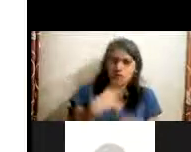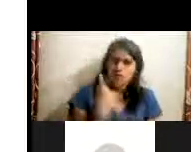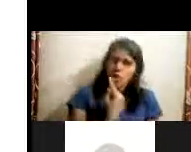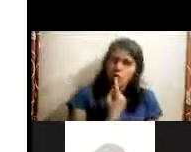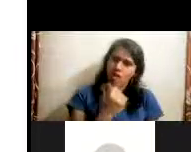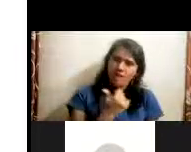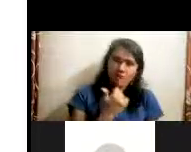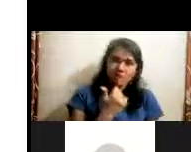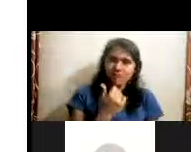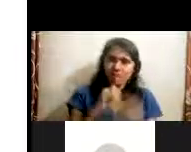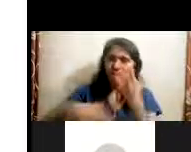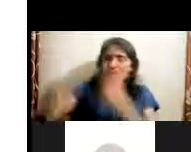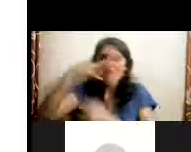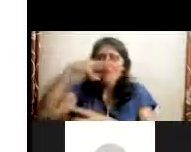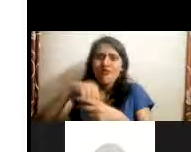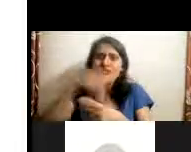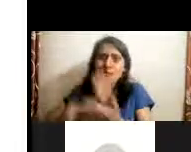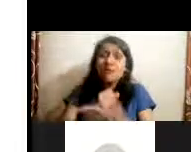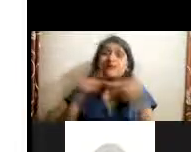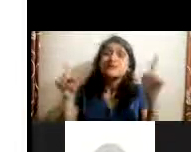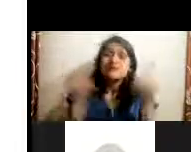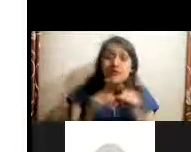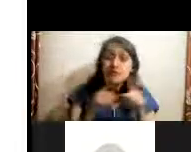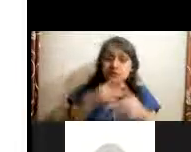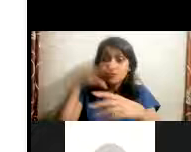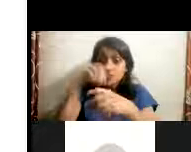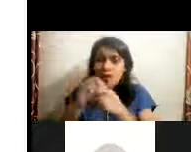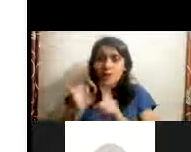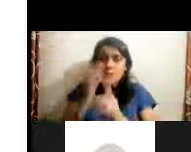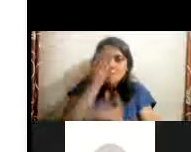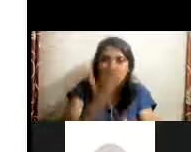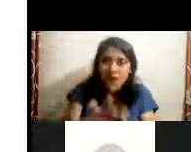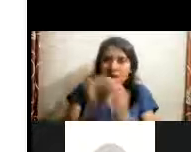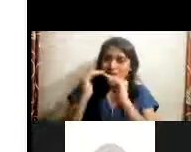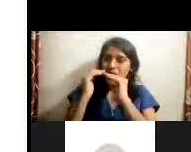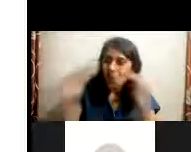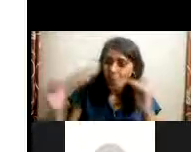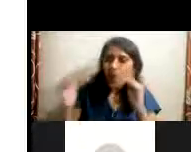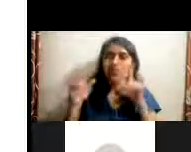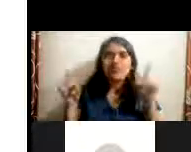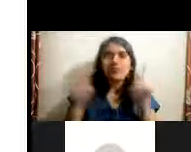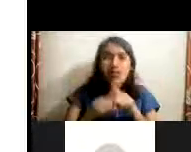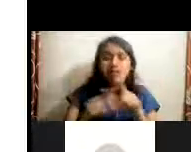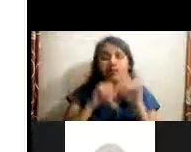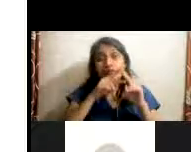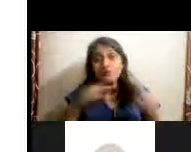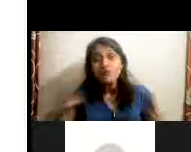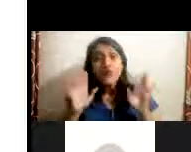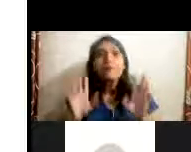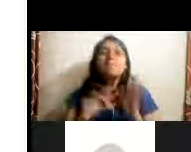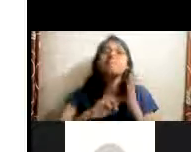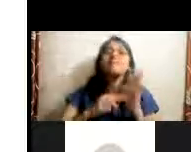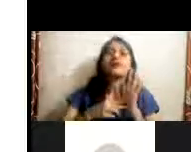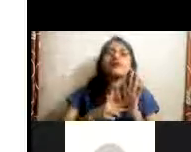social activities, when you are part of the society, when you can participate on an equal basis with others, that is when you have